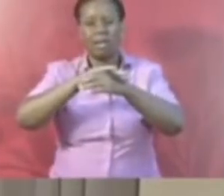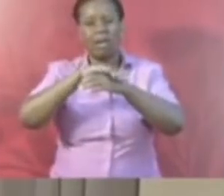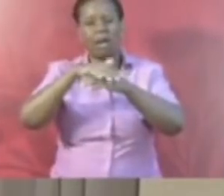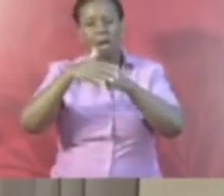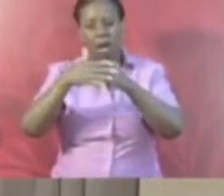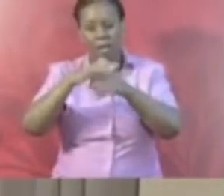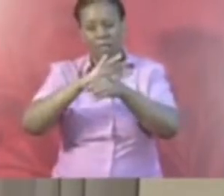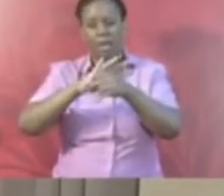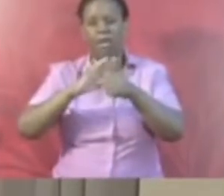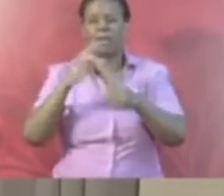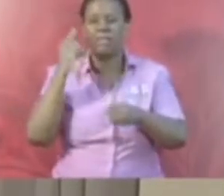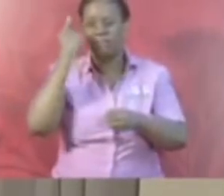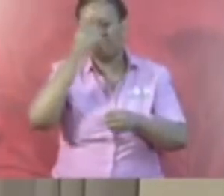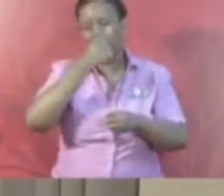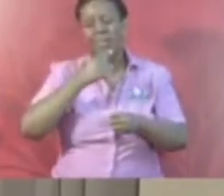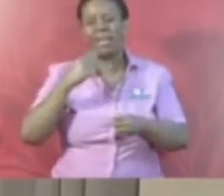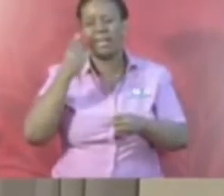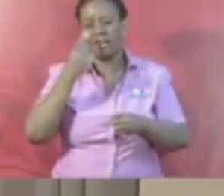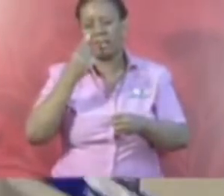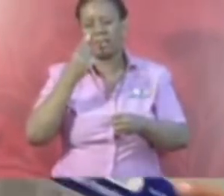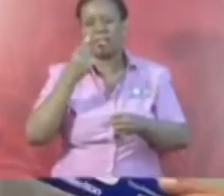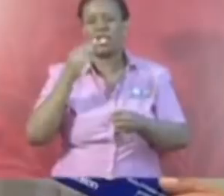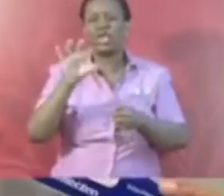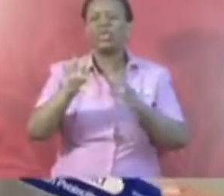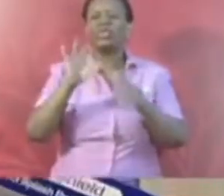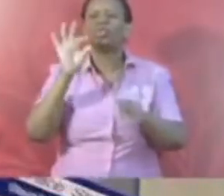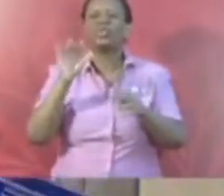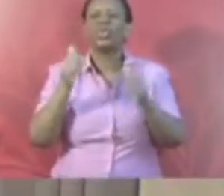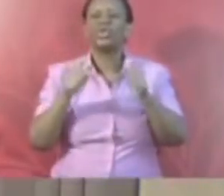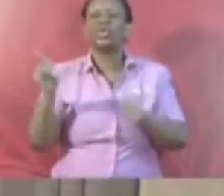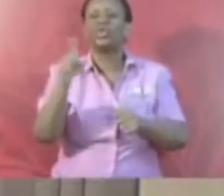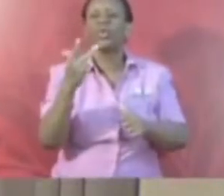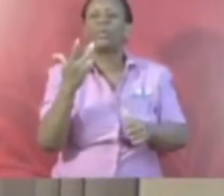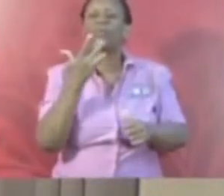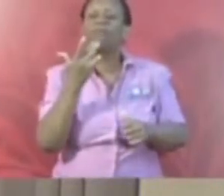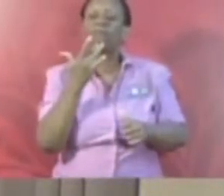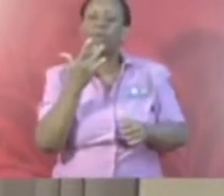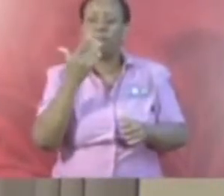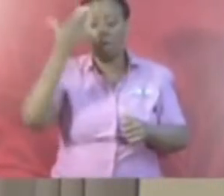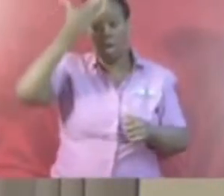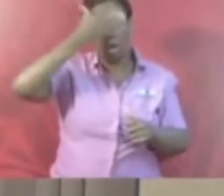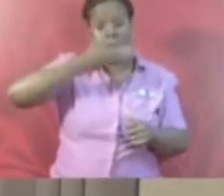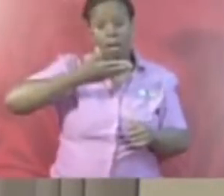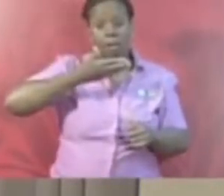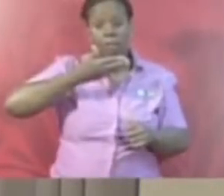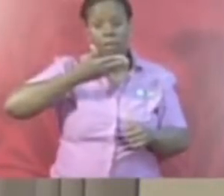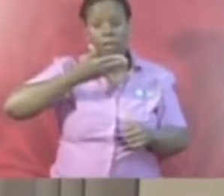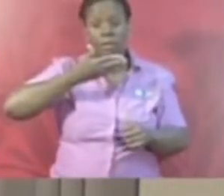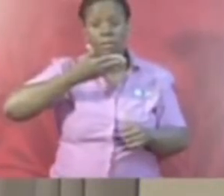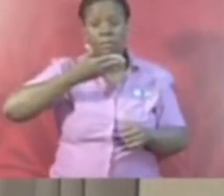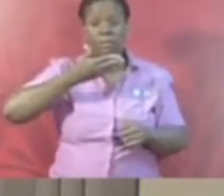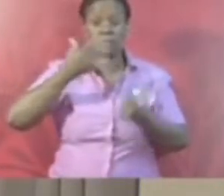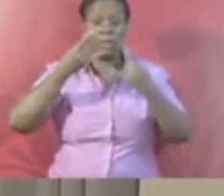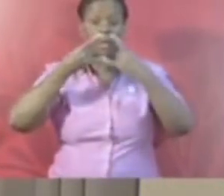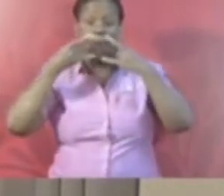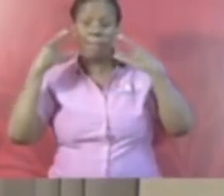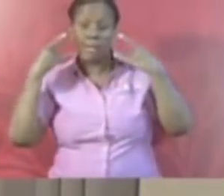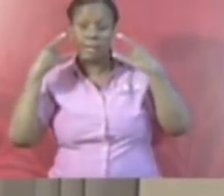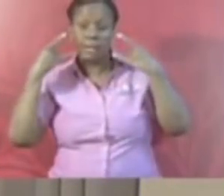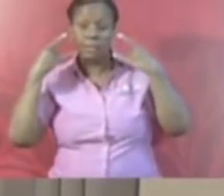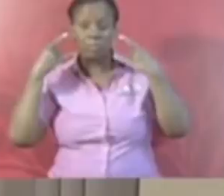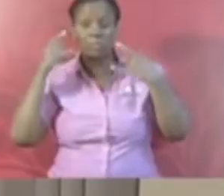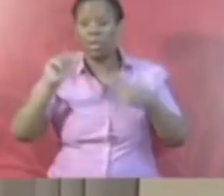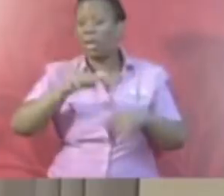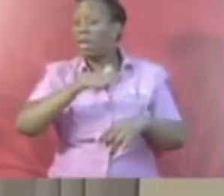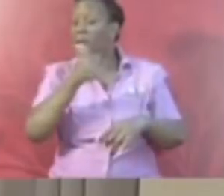a face mask, a face shield, or any other covering.